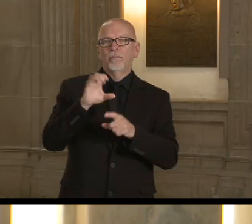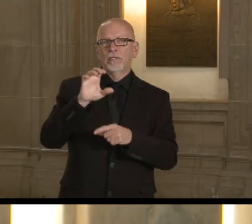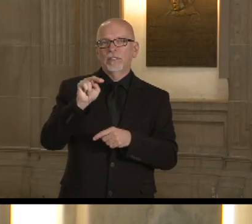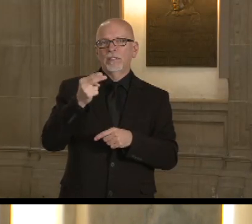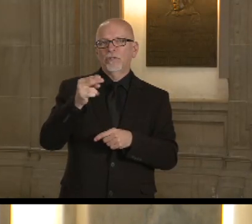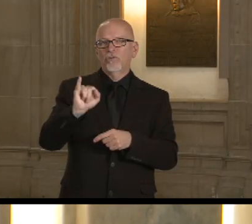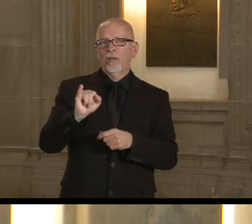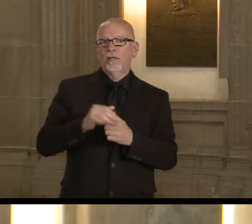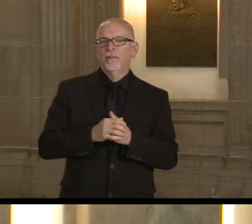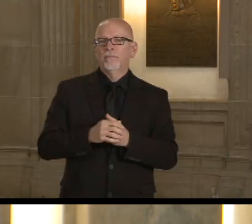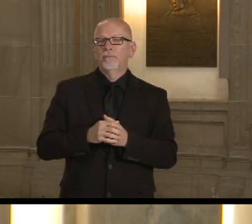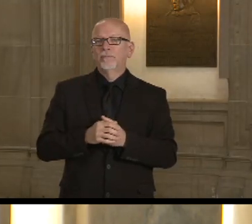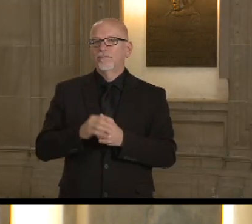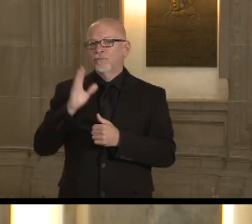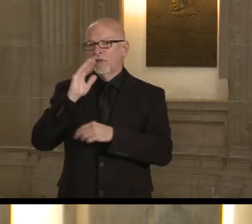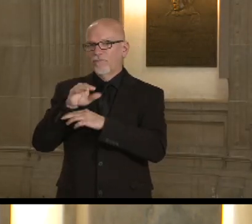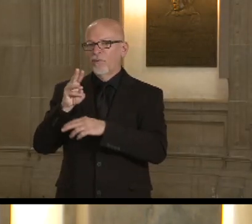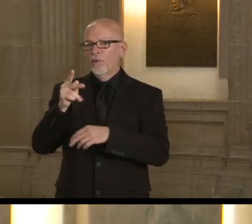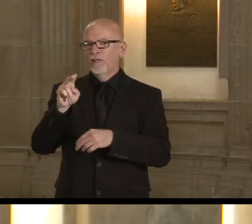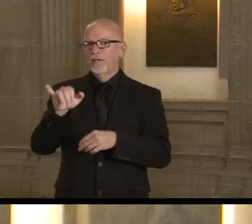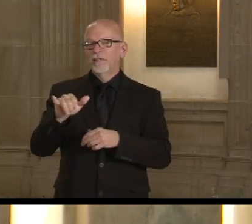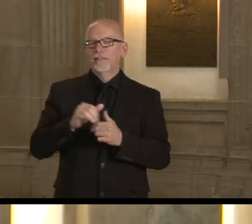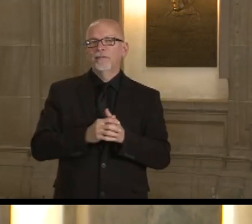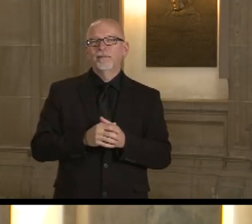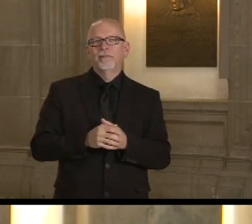CNHI. Good afternoon, Whitney.